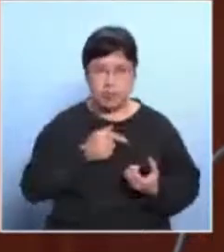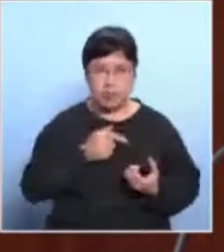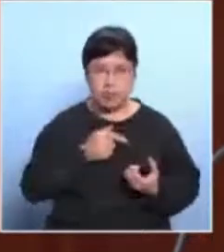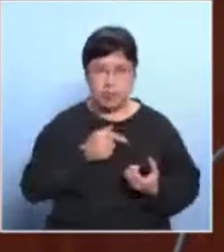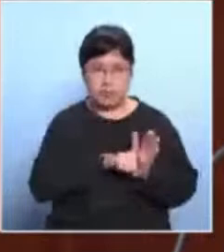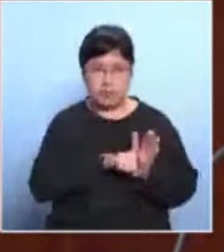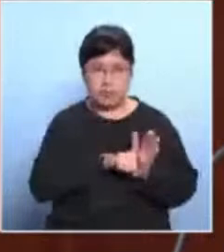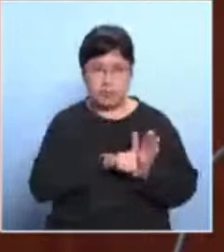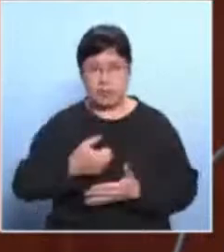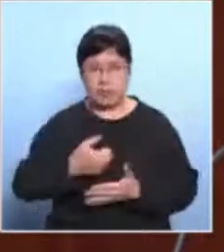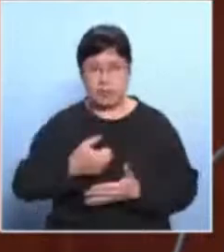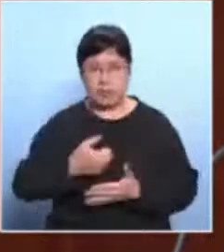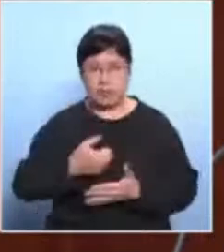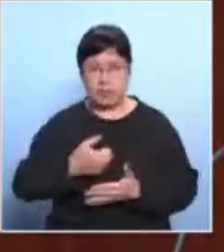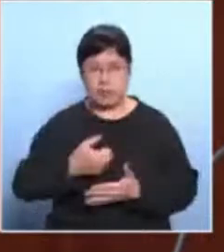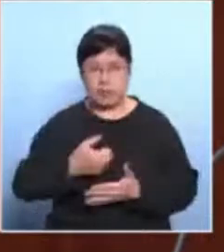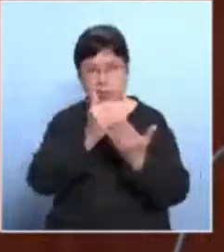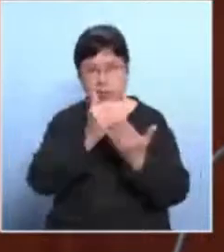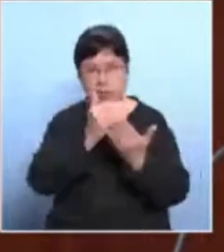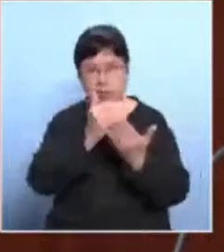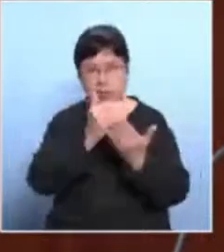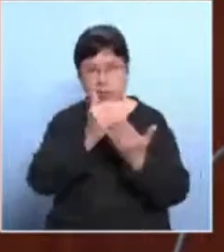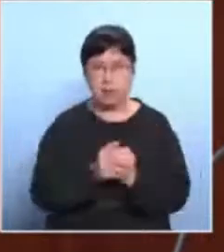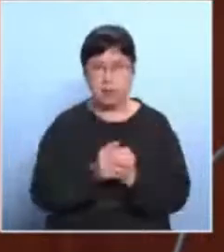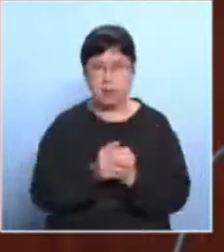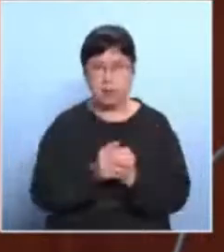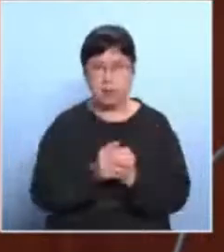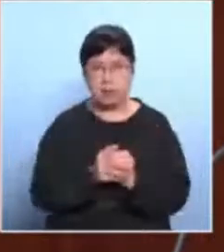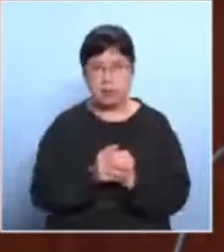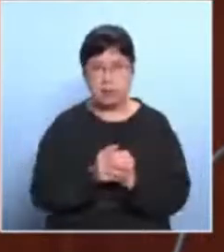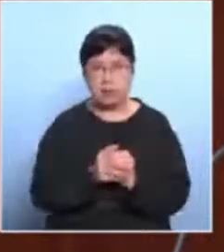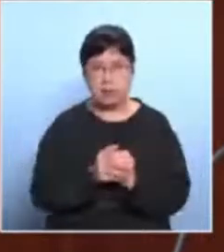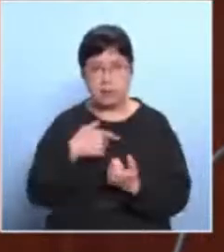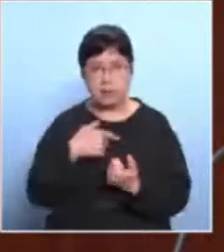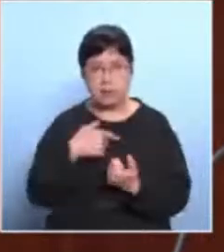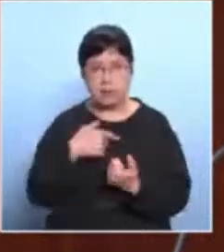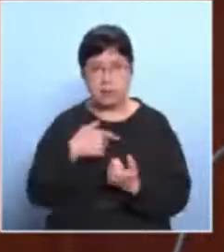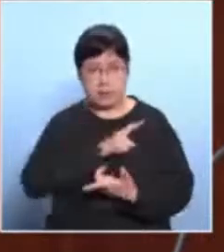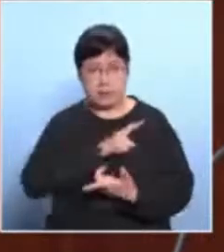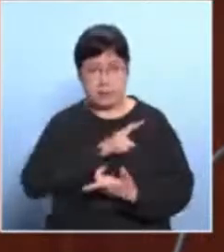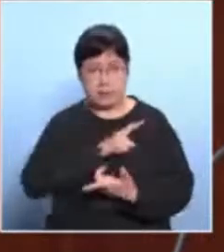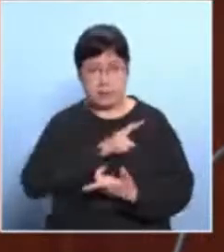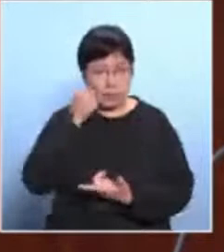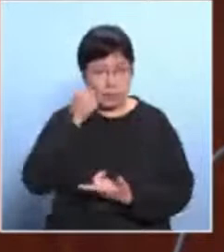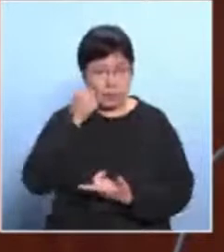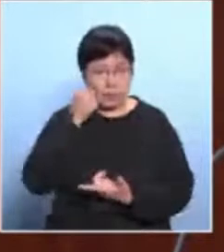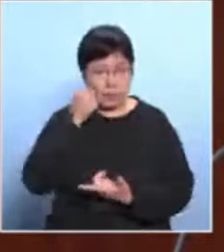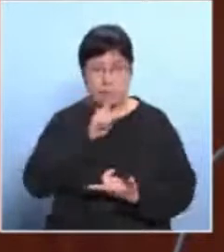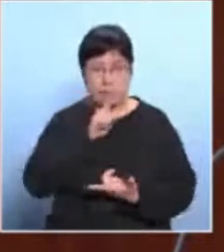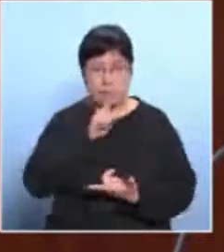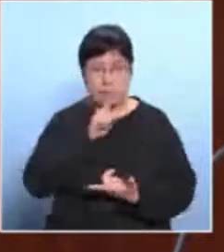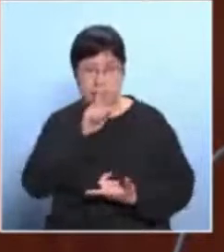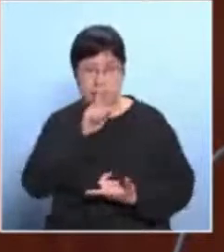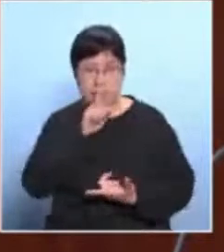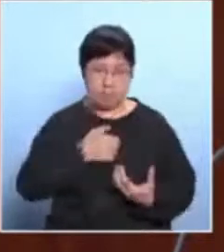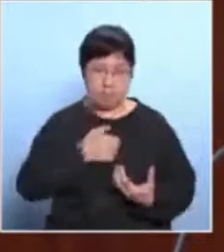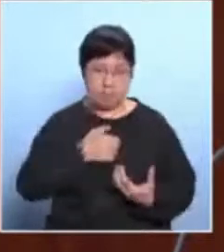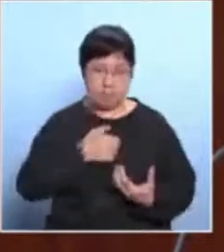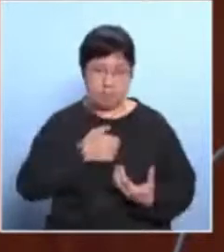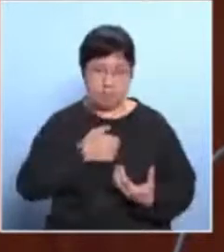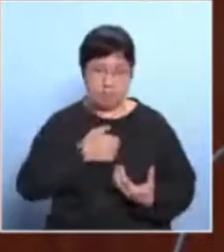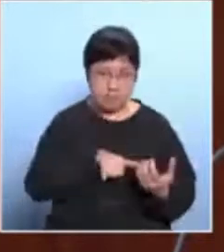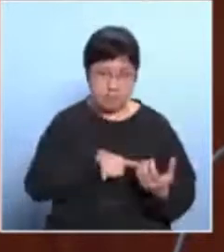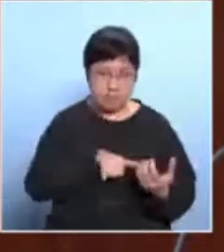in 2025 to provide breast milk for infants and young children who cannot be breastfed by